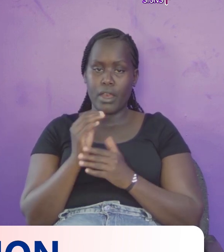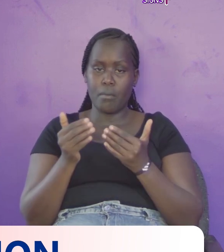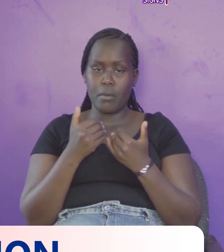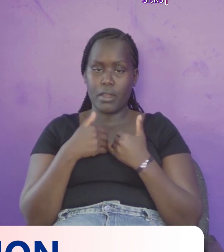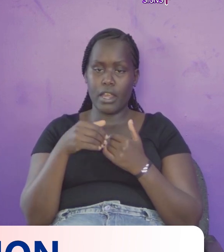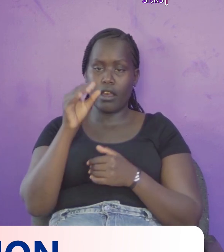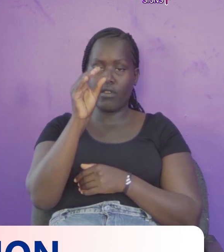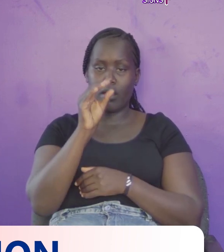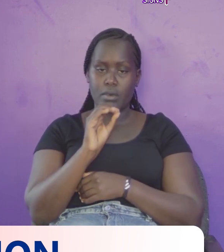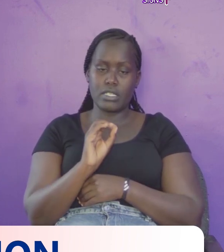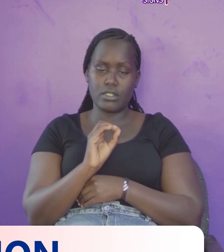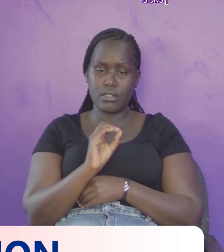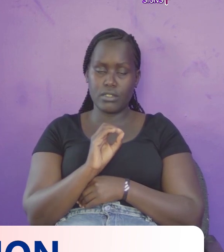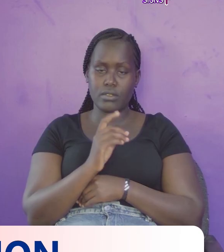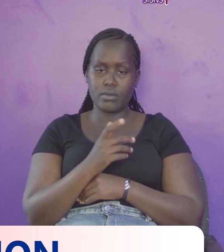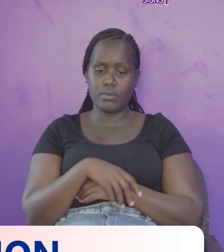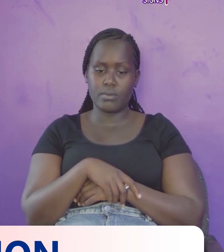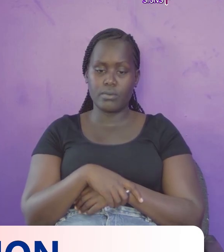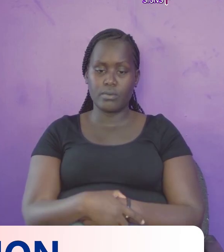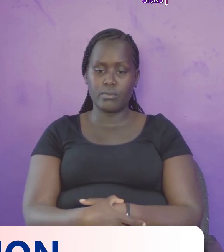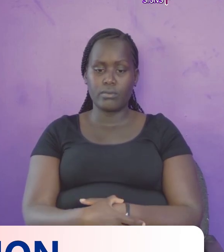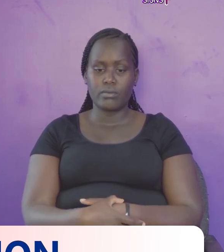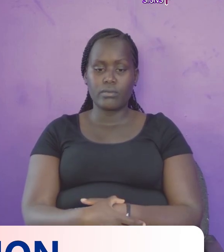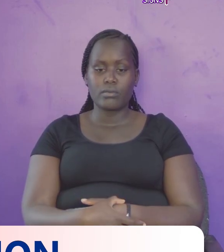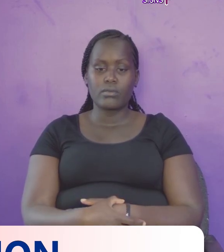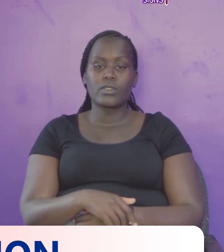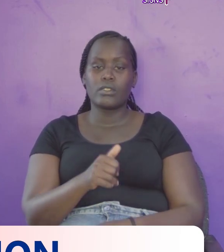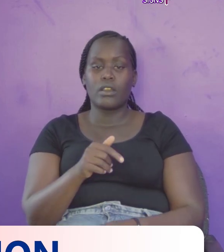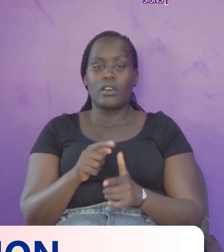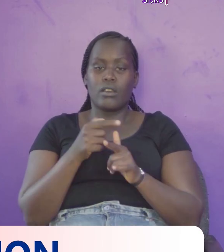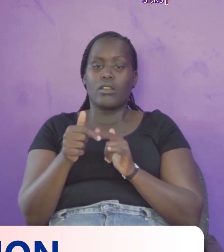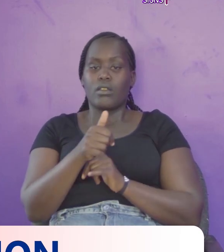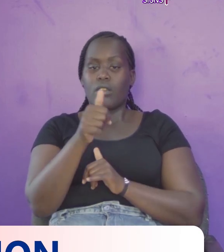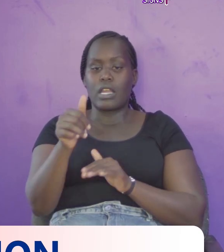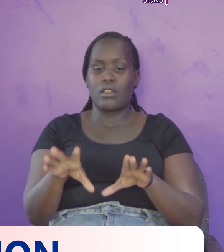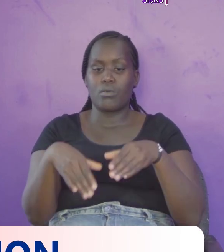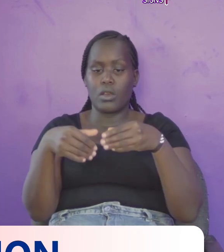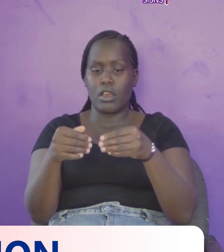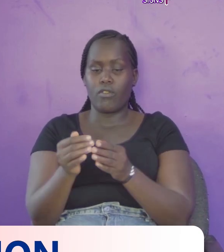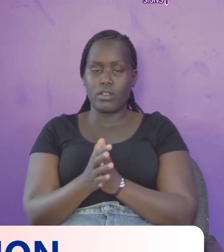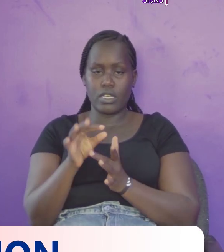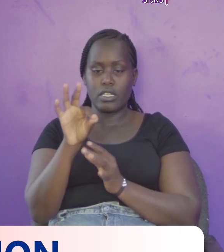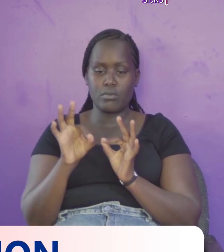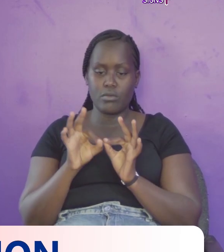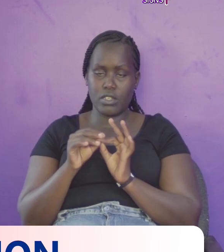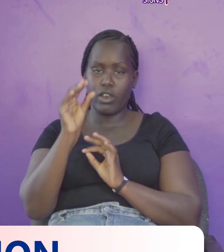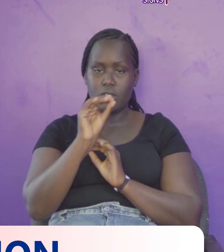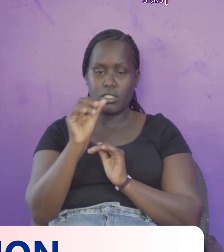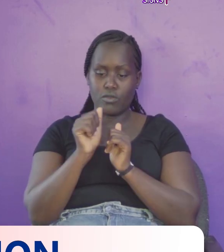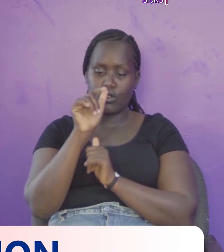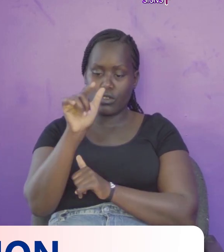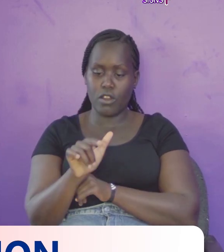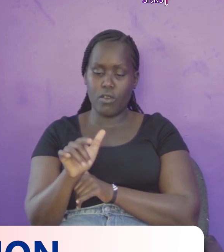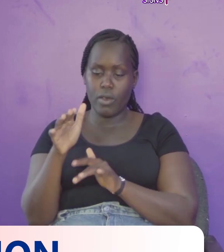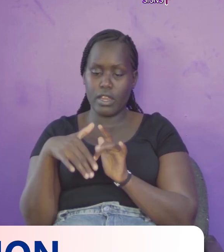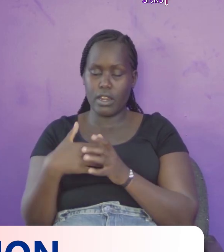Maybe the severely disabled should get an amount. Then our wengine pia wapewe a certain percentage that is slightly lower. We are getting